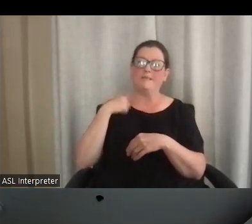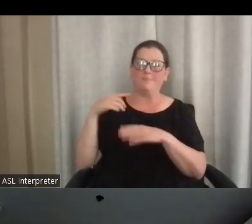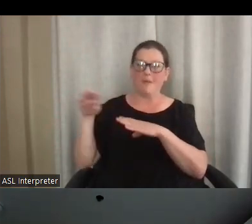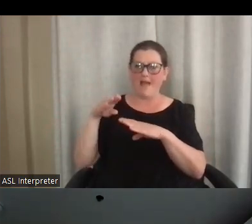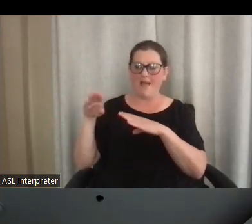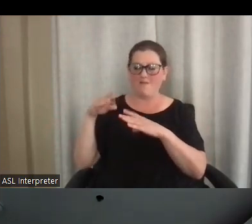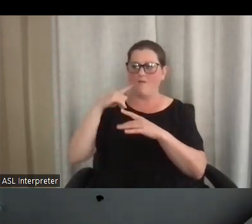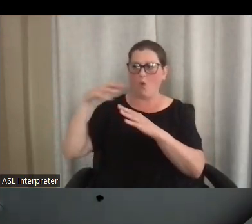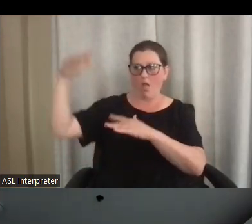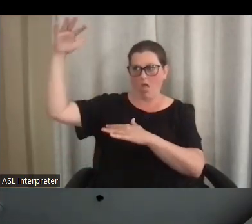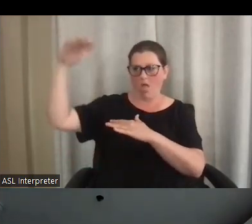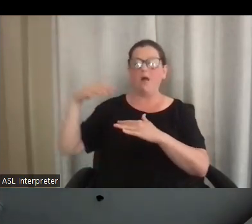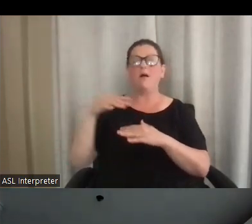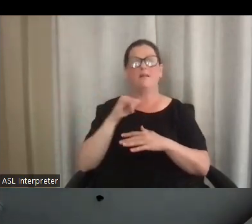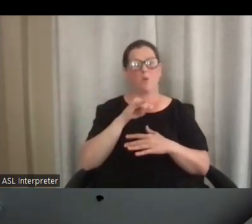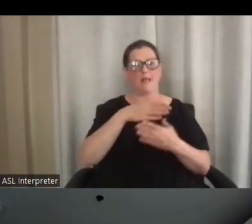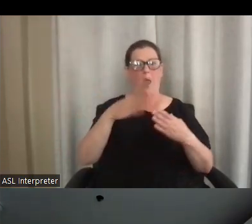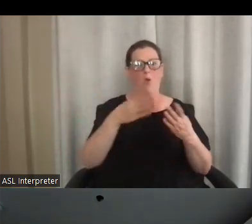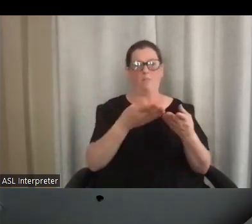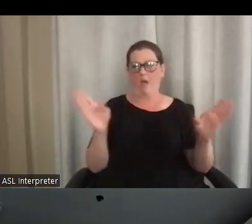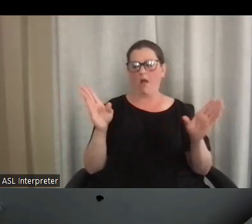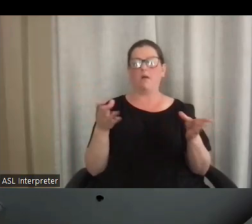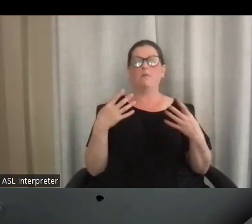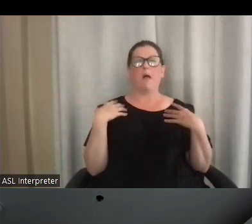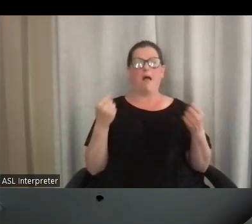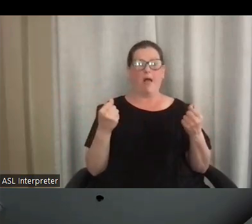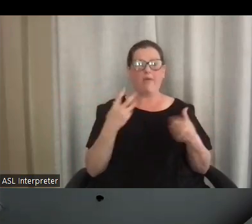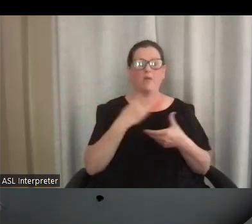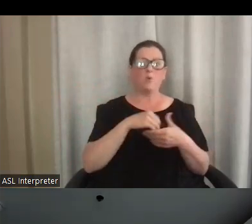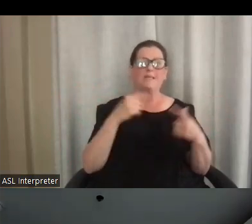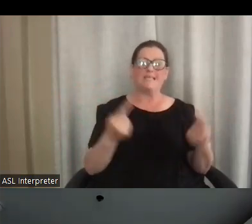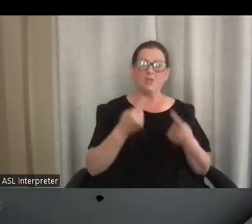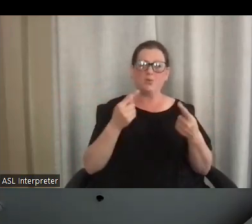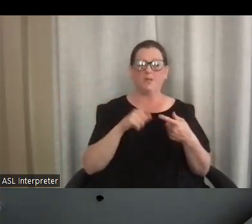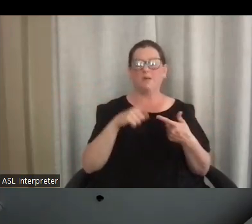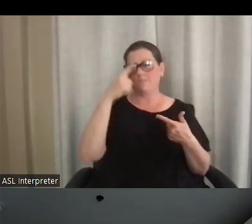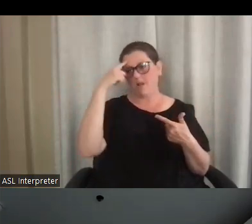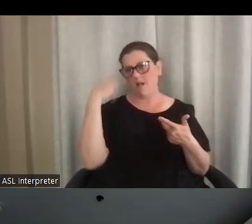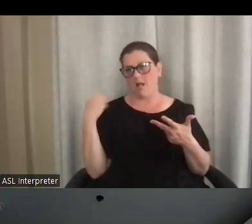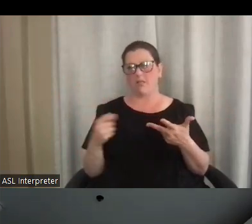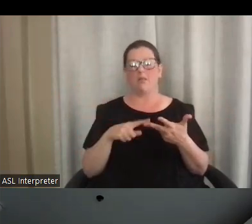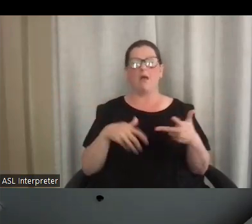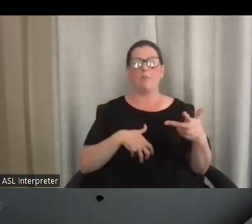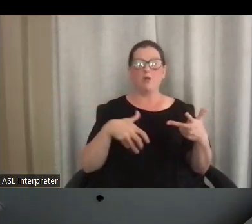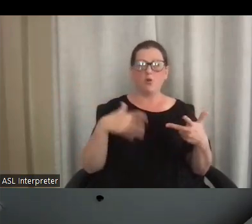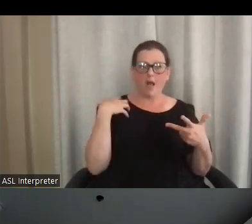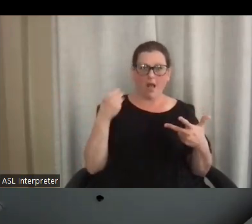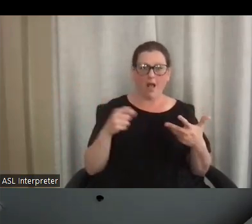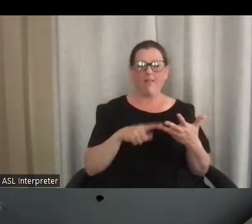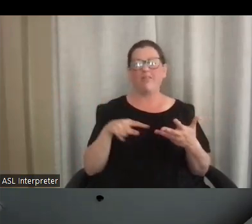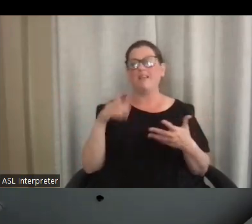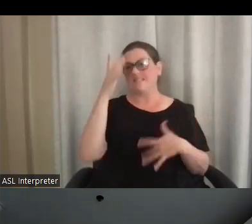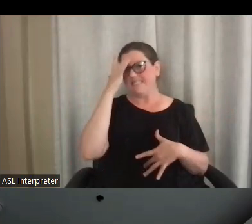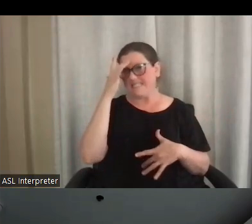see, these are outcomes across the entire field of public health, including injury, mental health, maternal health, infectious disease,